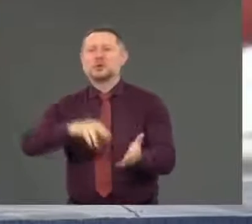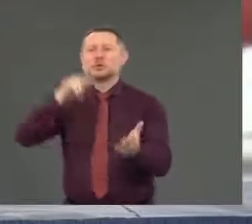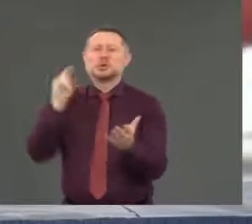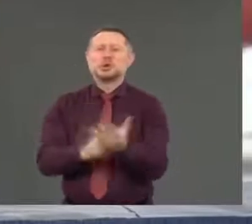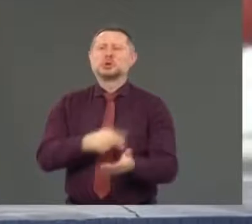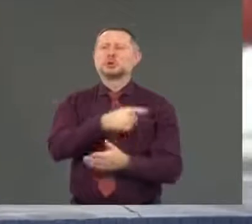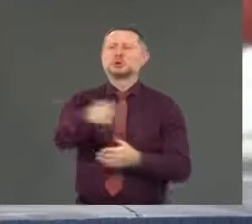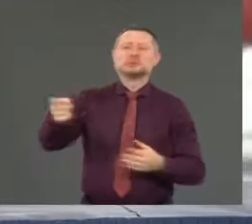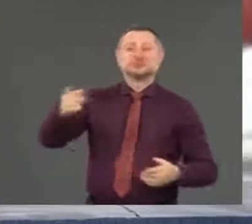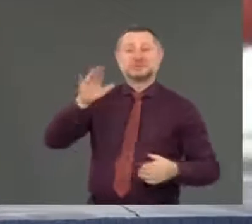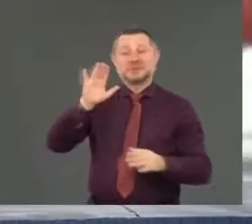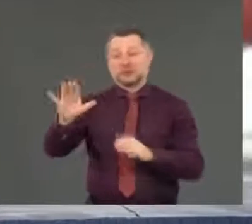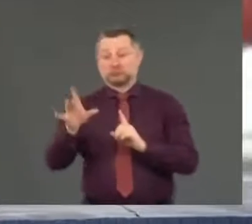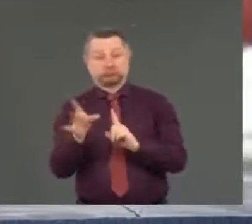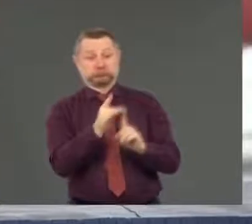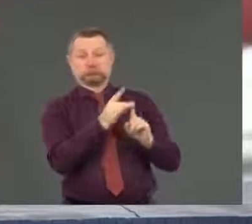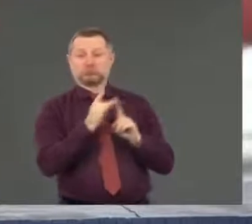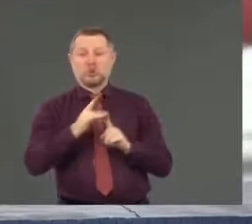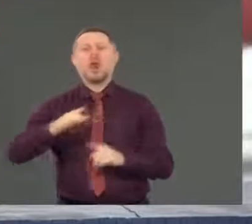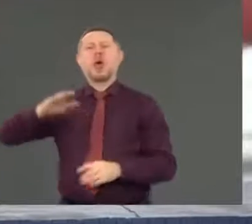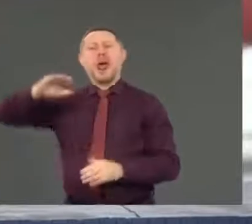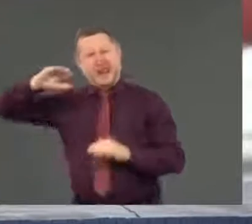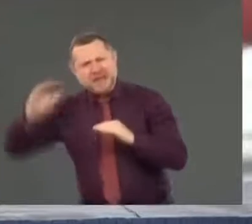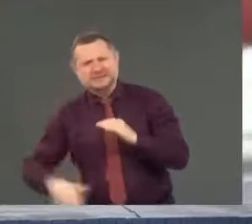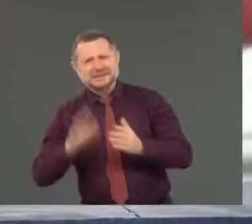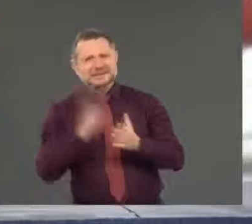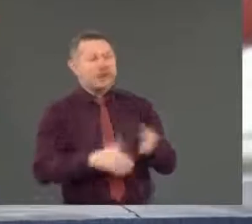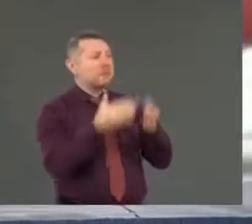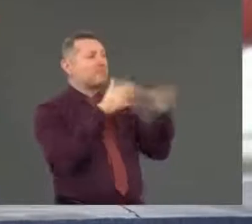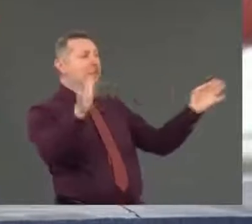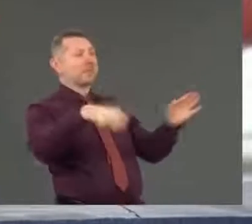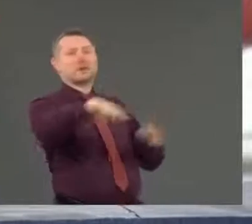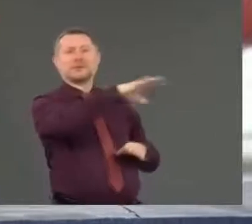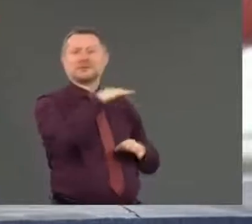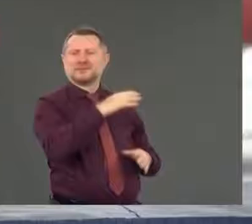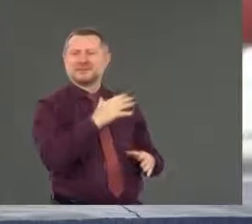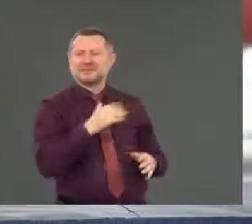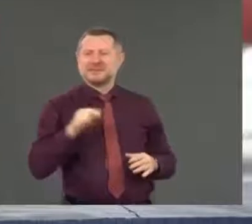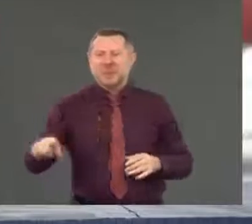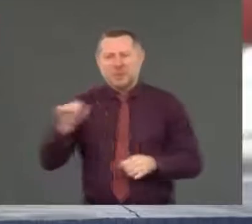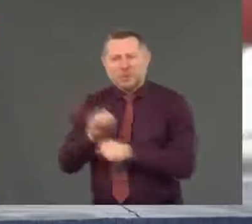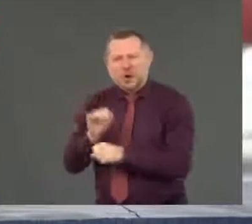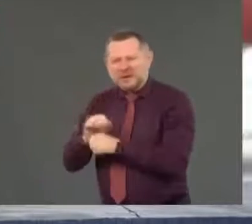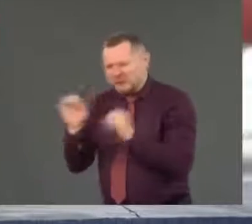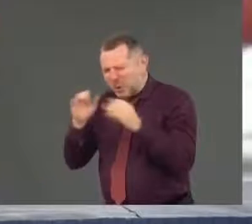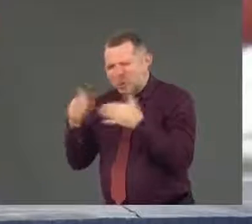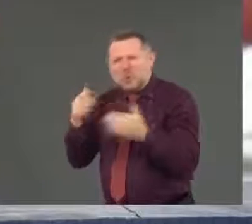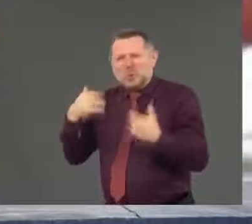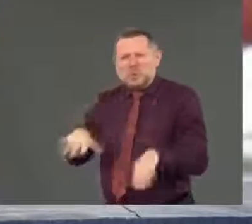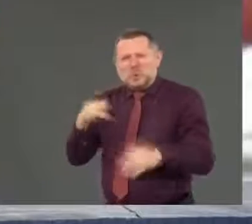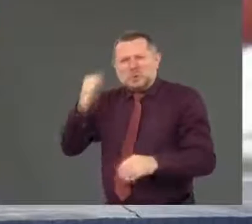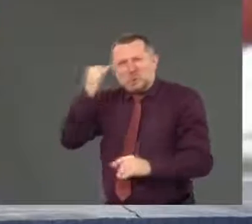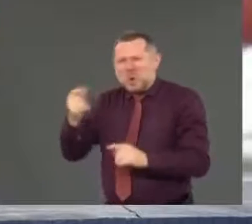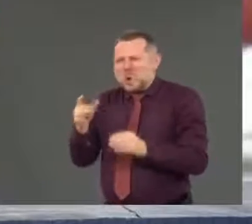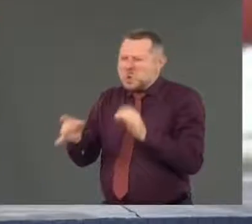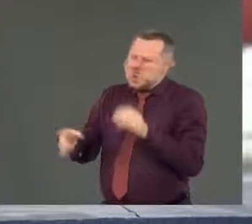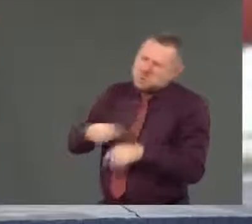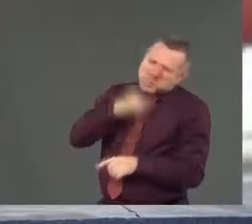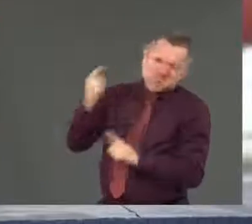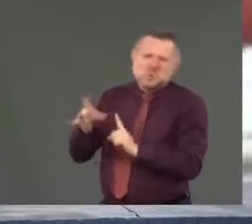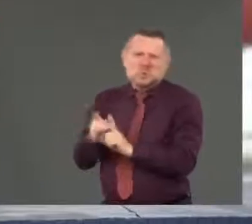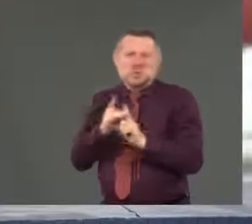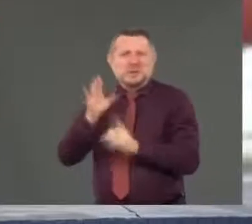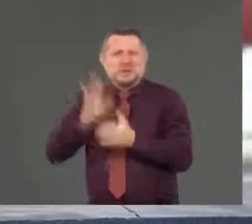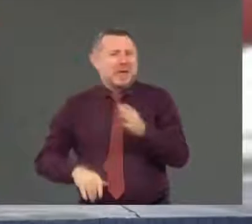rate than the general population. The nurses and doctors who were in an emergency room have a lower infection rate than the general population.